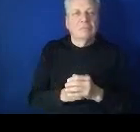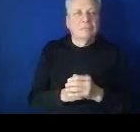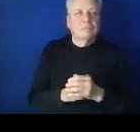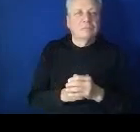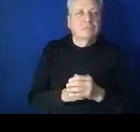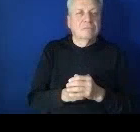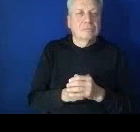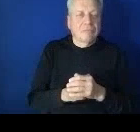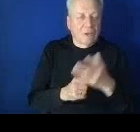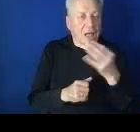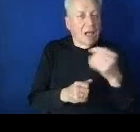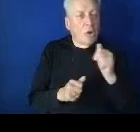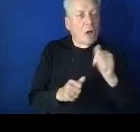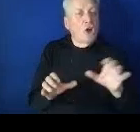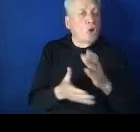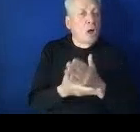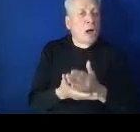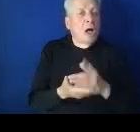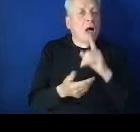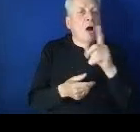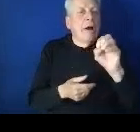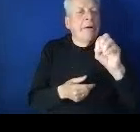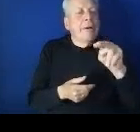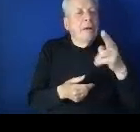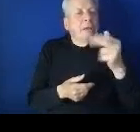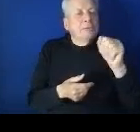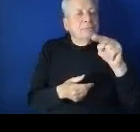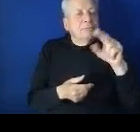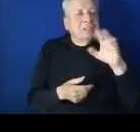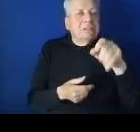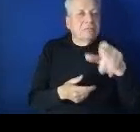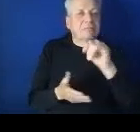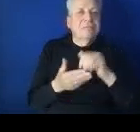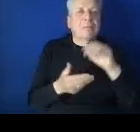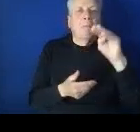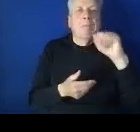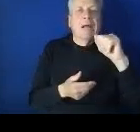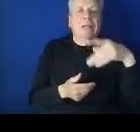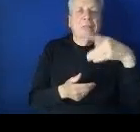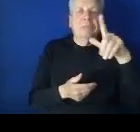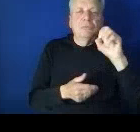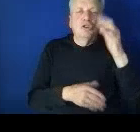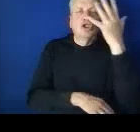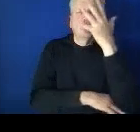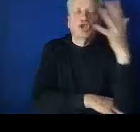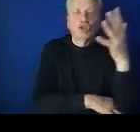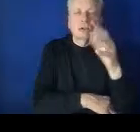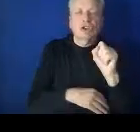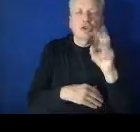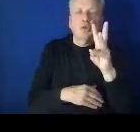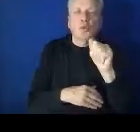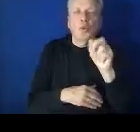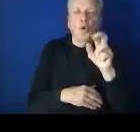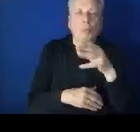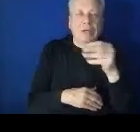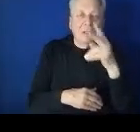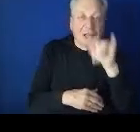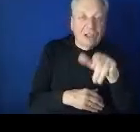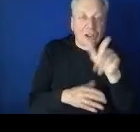And then we can do some enhanced location techniques. This is the Maple Creek swarm in 2017. And if you look at these little